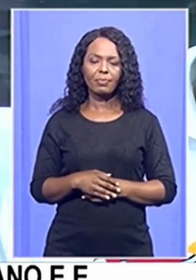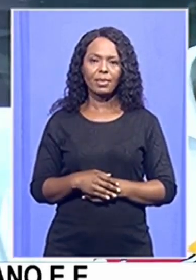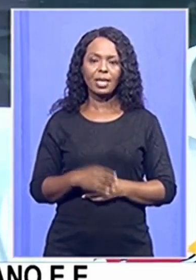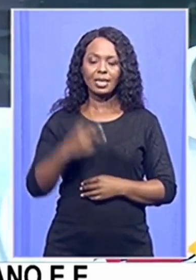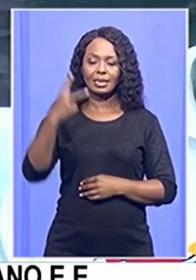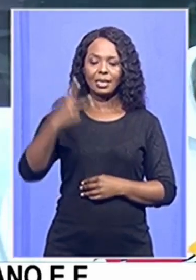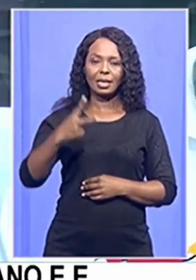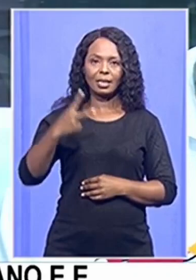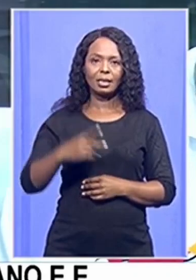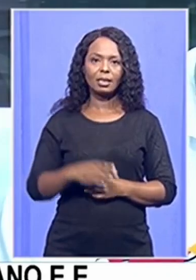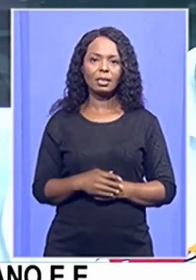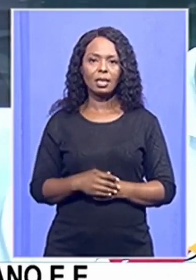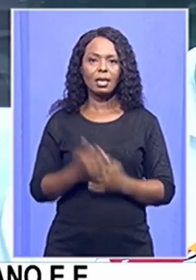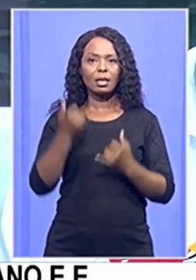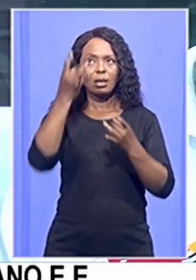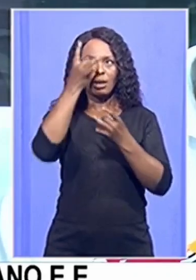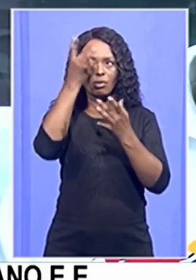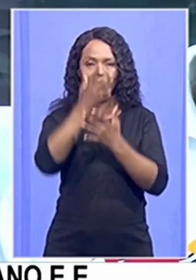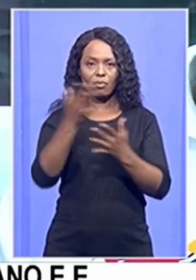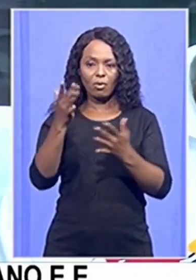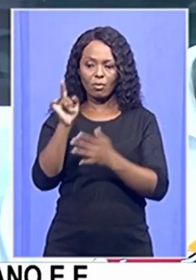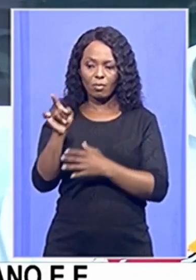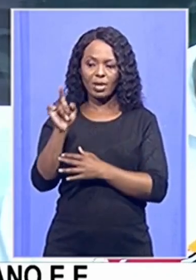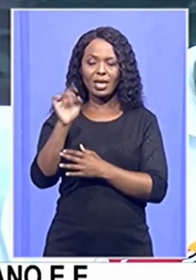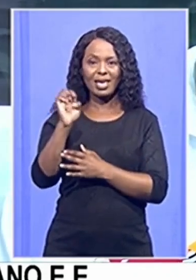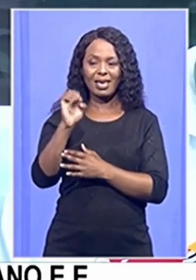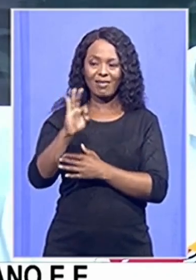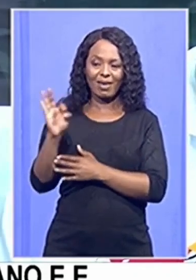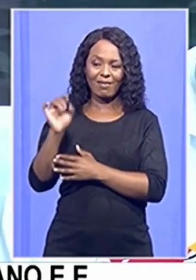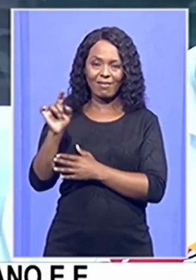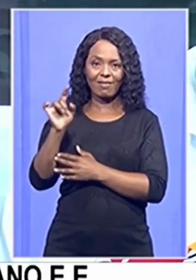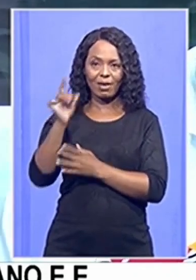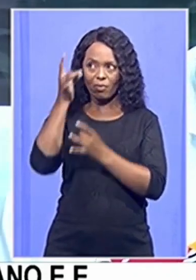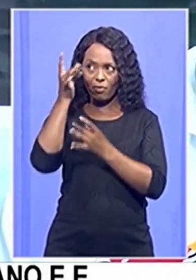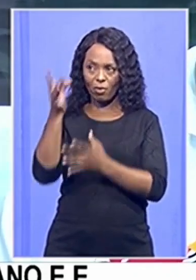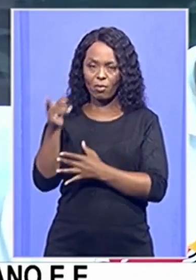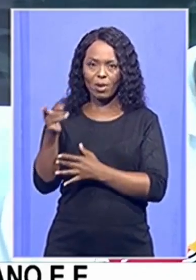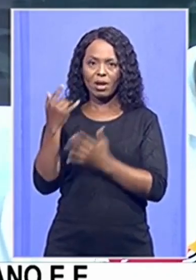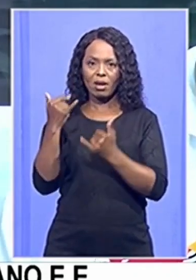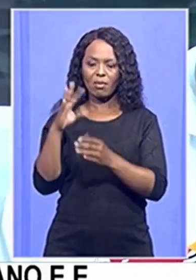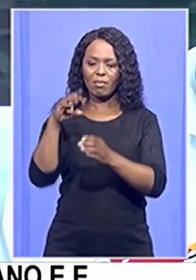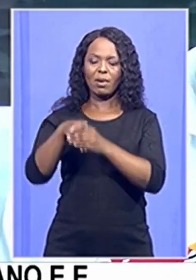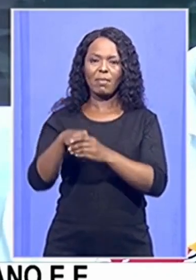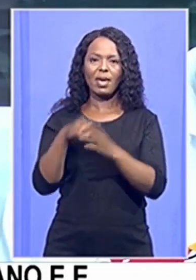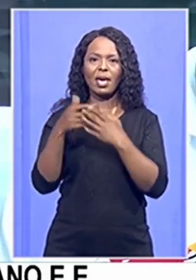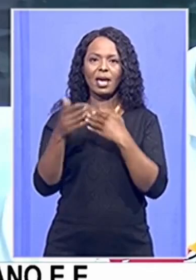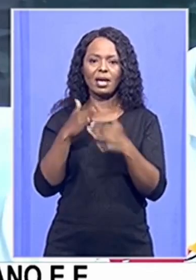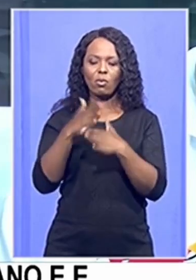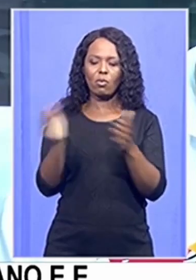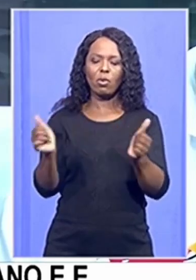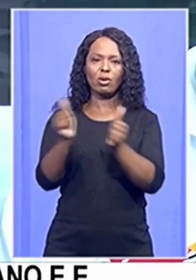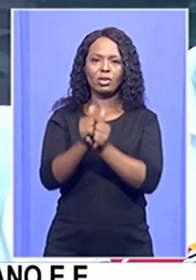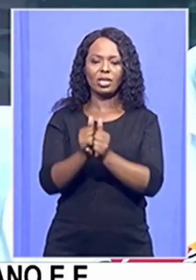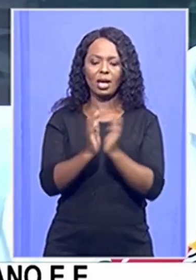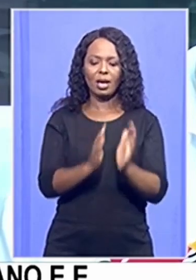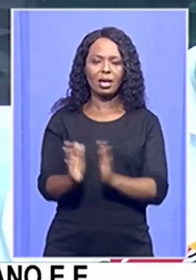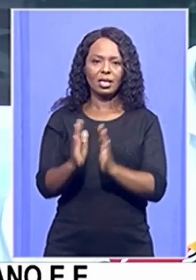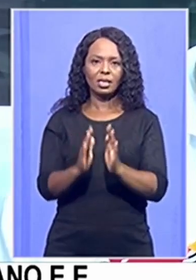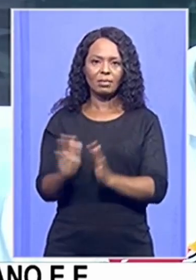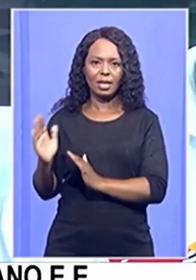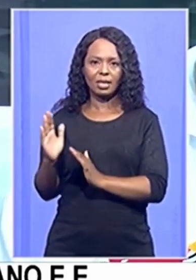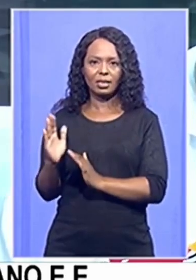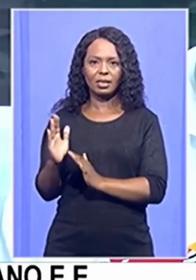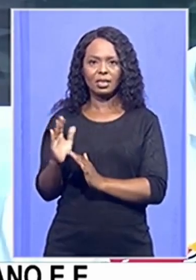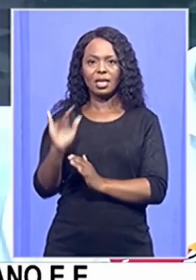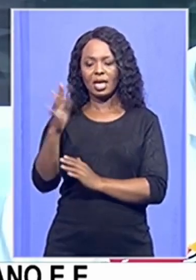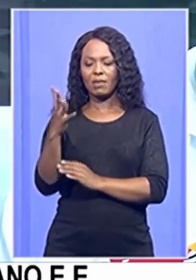Secondly, we informed the EFF that we will not enter into any coalition arrangement that